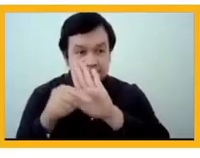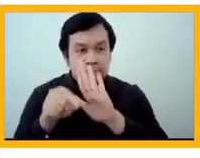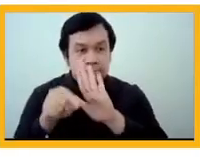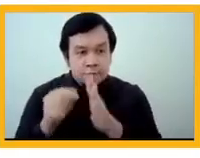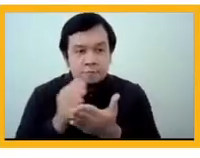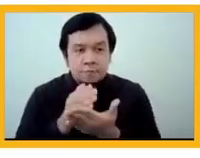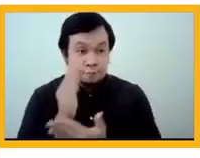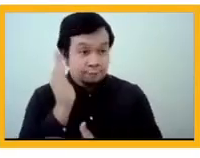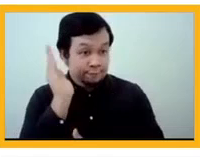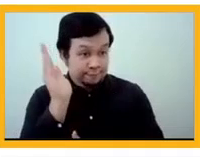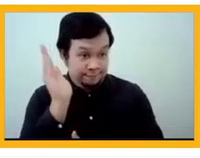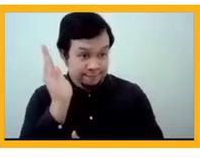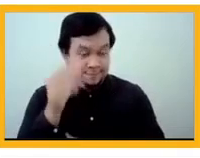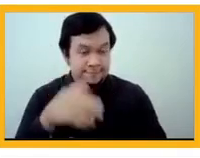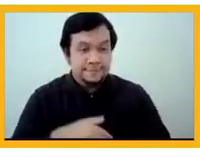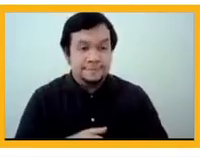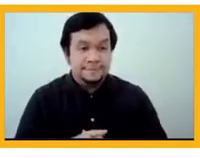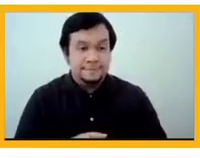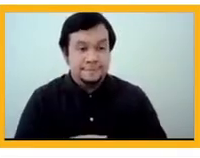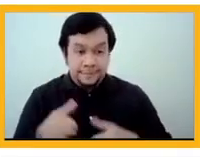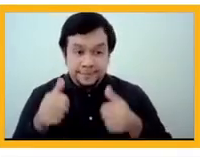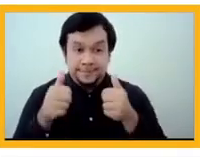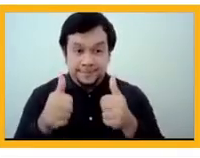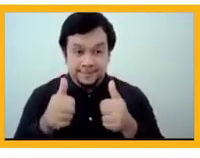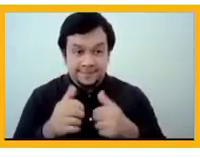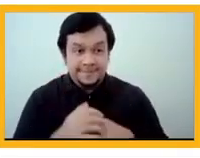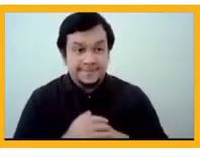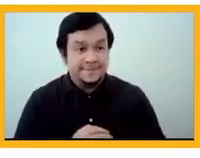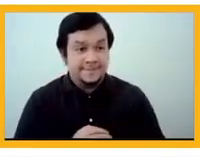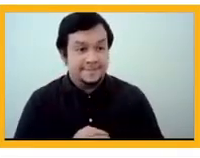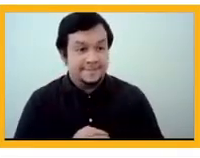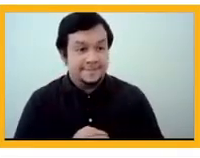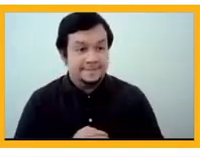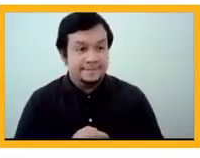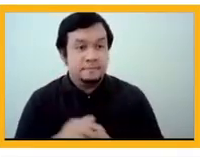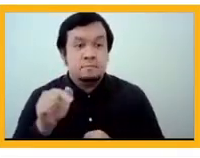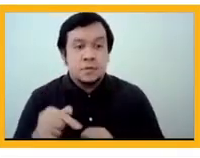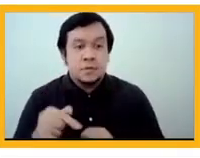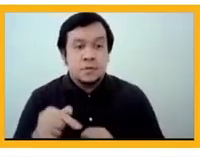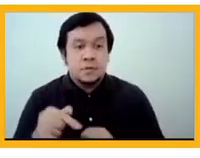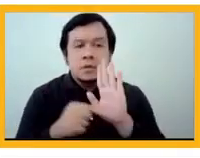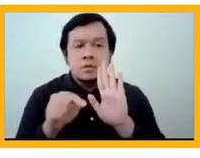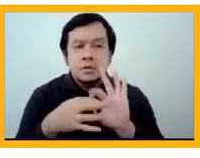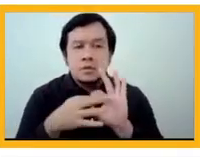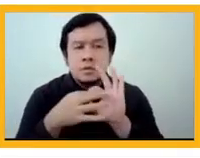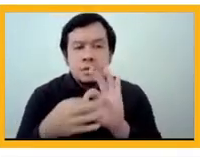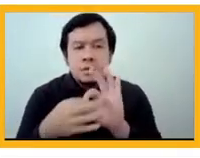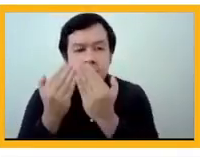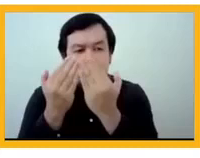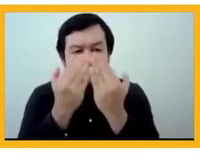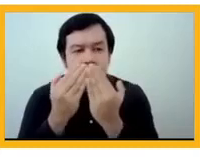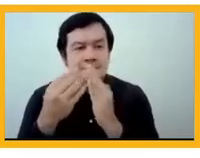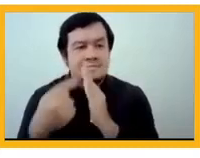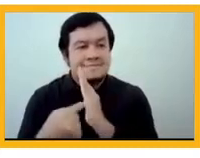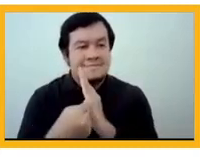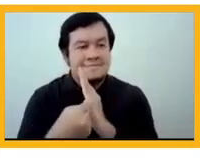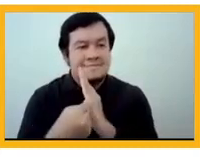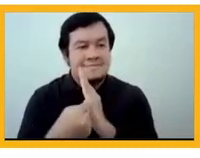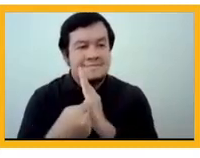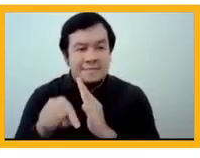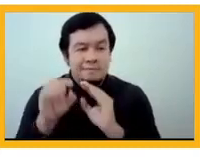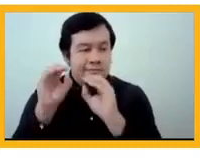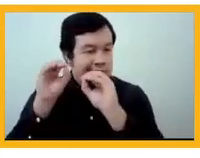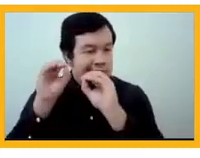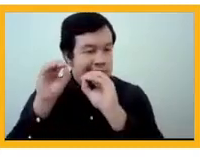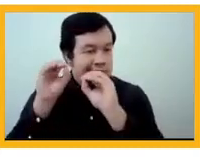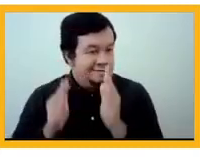So I'm going to talk about evidence-driven education technology. I'm a professor at UCSD and also global chair of education for JPEL. You can